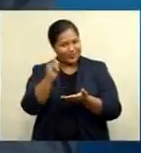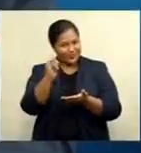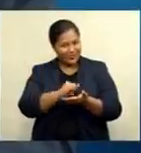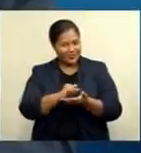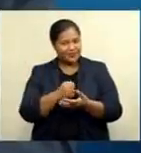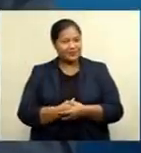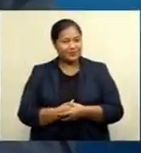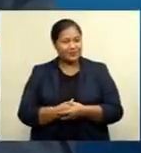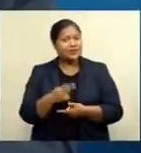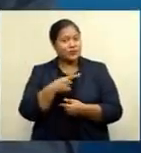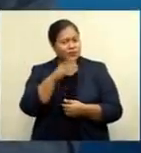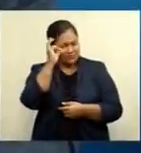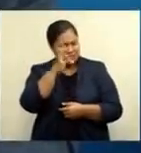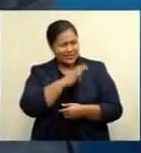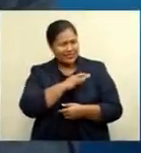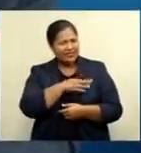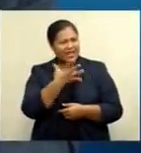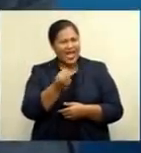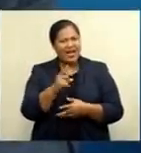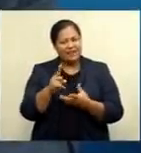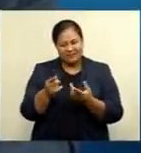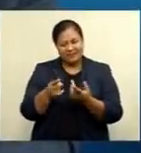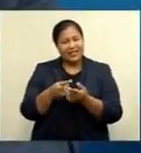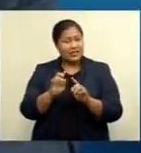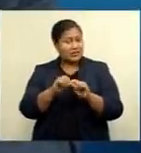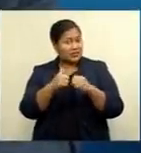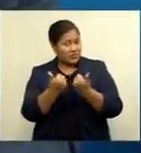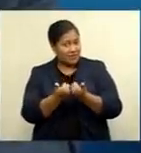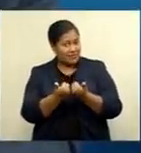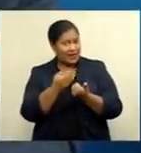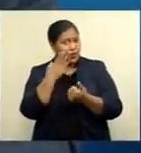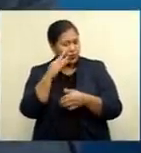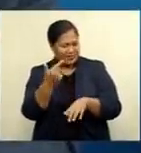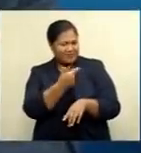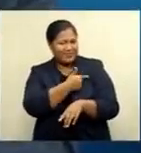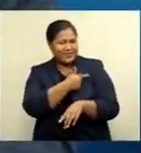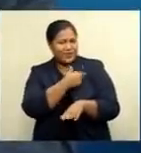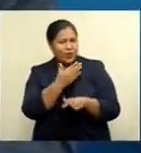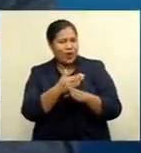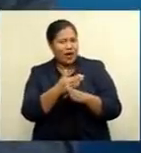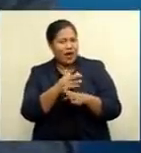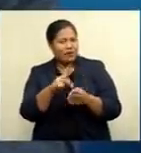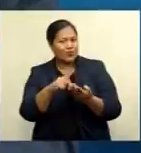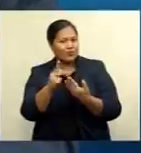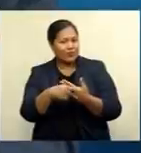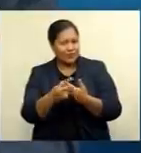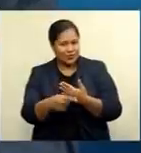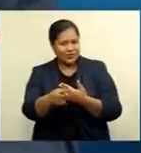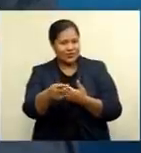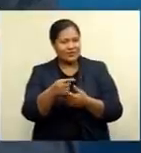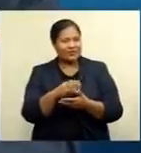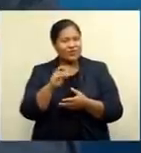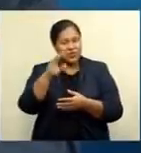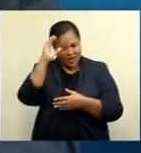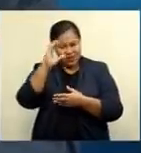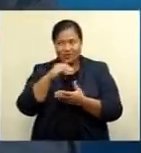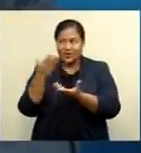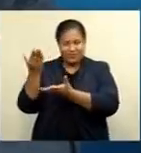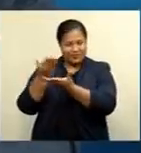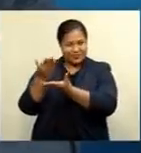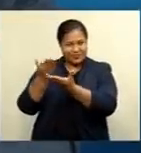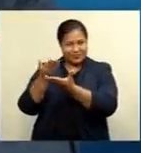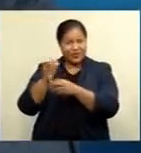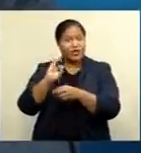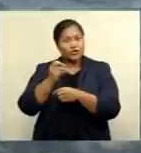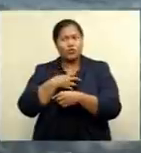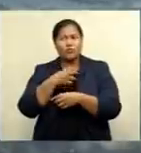would be a need to have what we call bilateral arrangements in terms of vaccine rollout programs. And once that is recognized, then you could actually bring in people